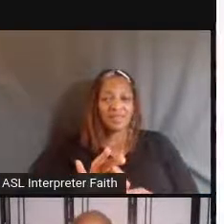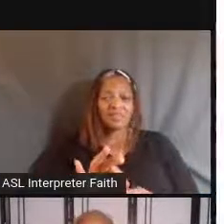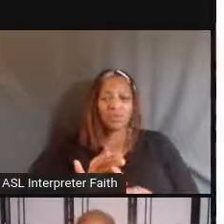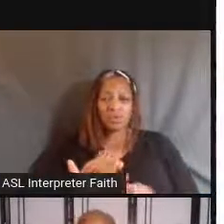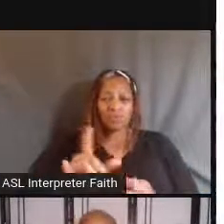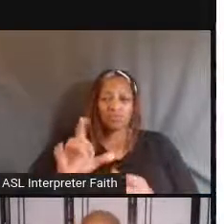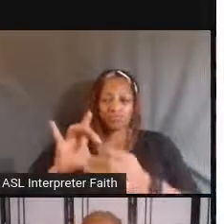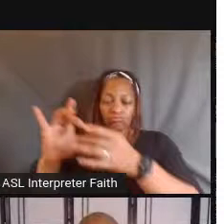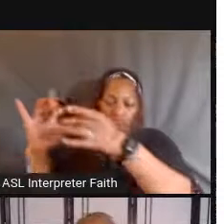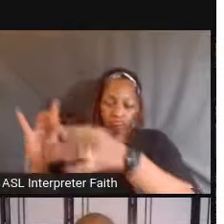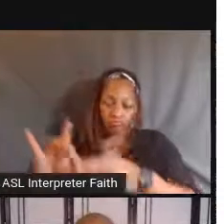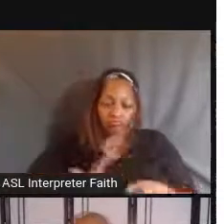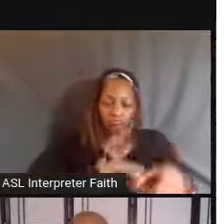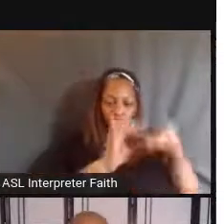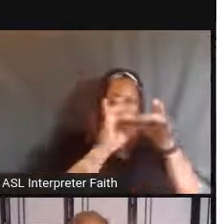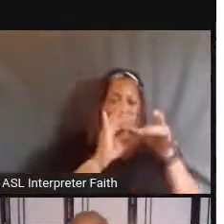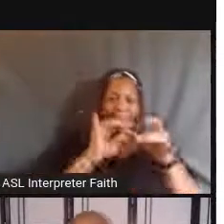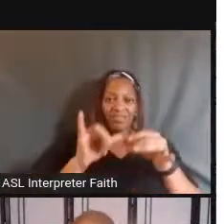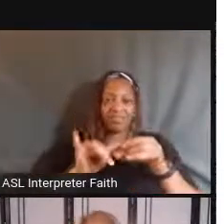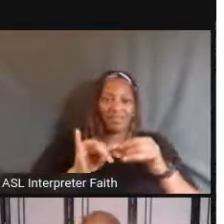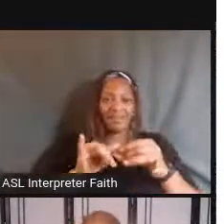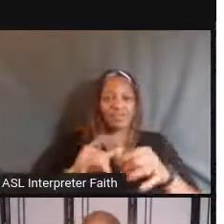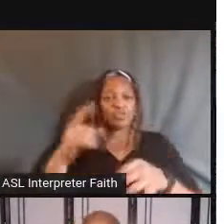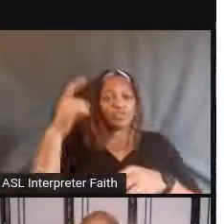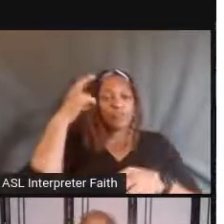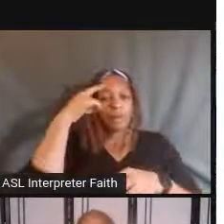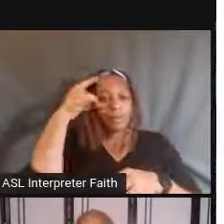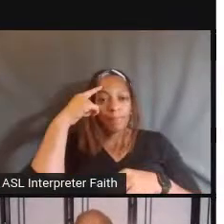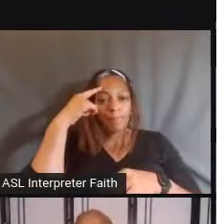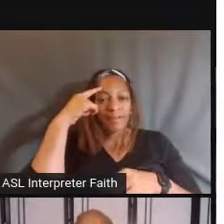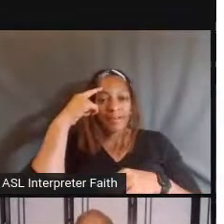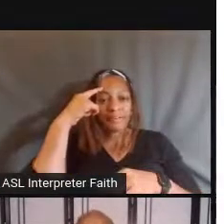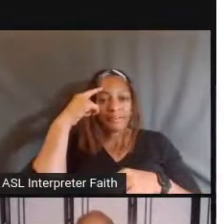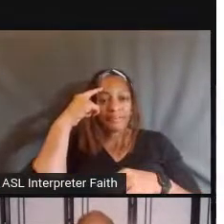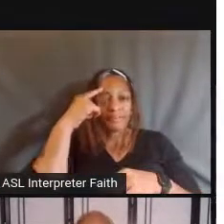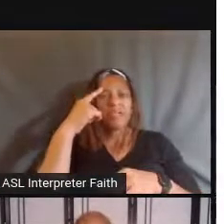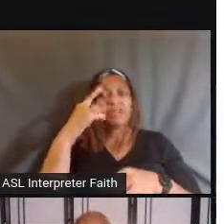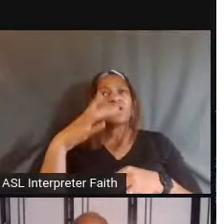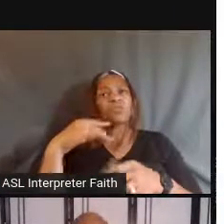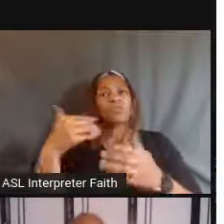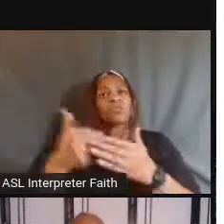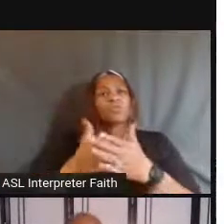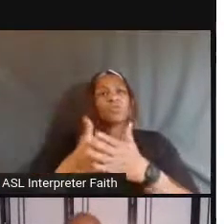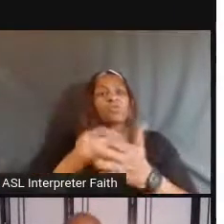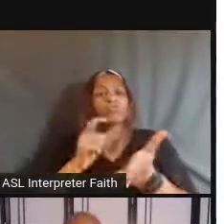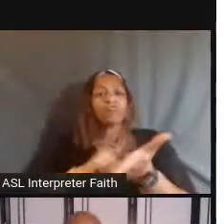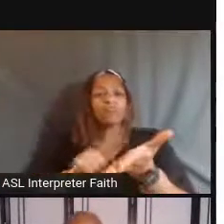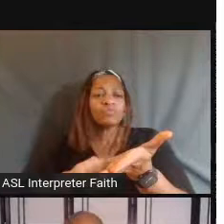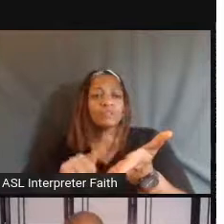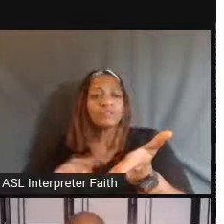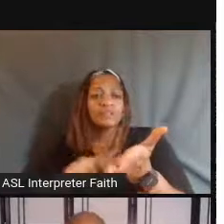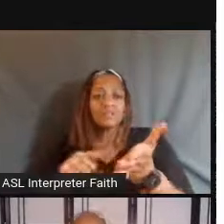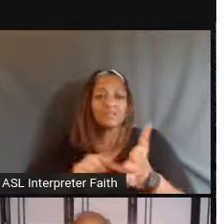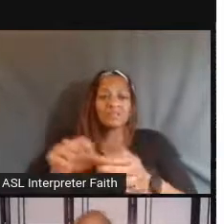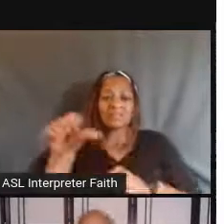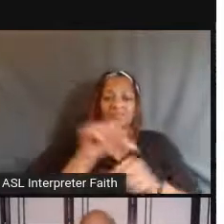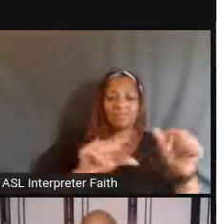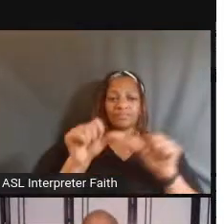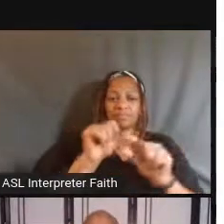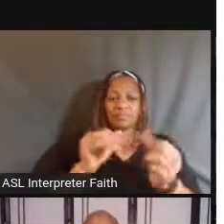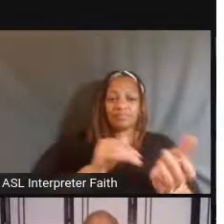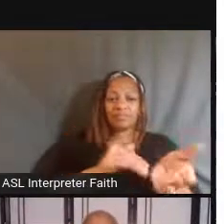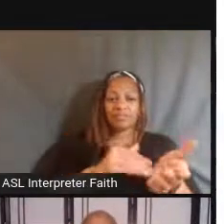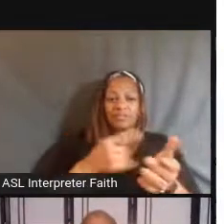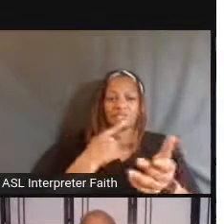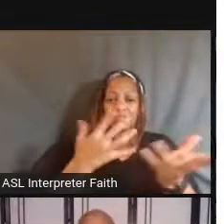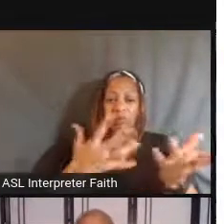eye. Because there is a new form of study that they are saying, there are many doctors and scientists saying that